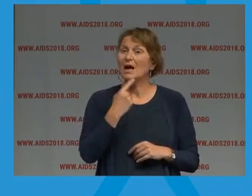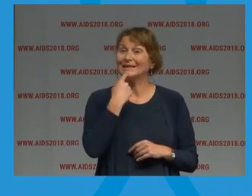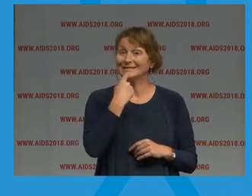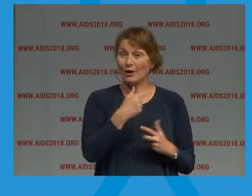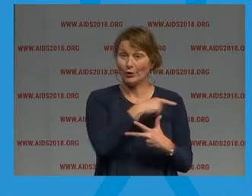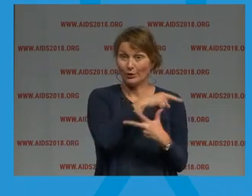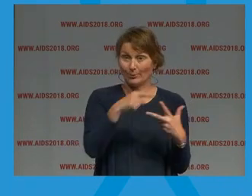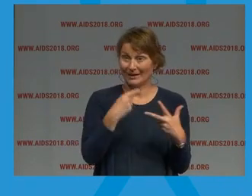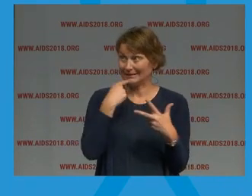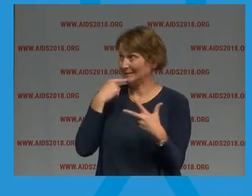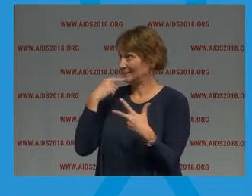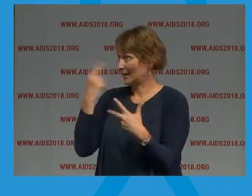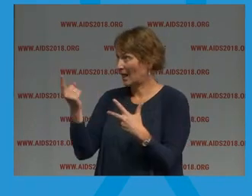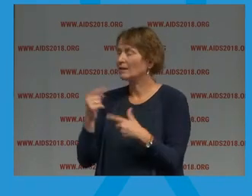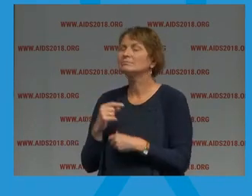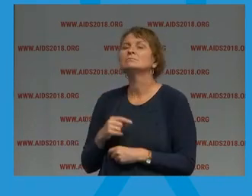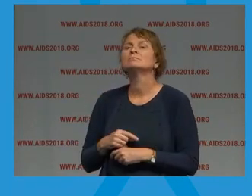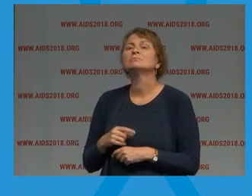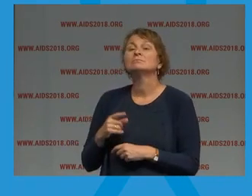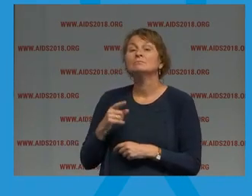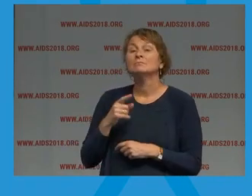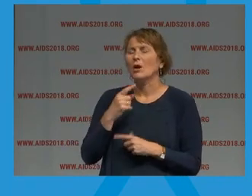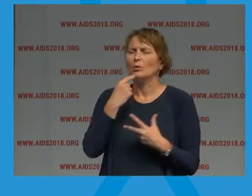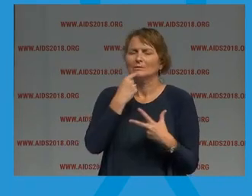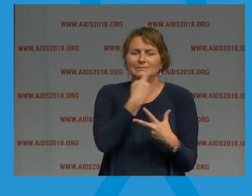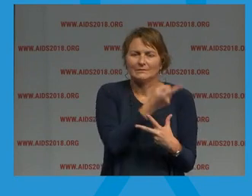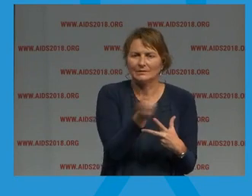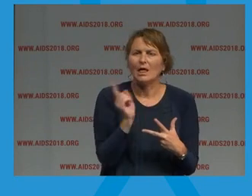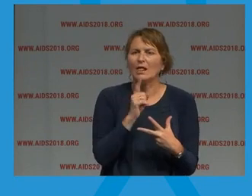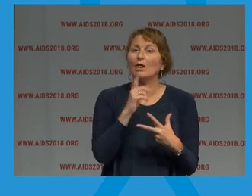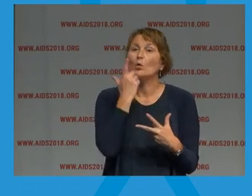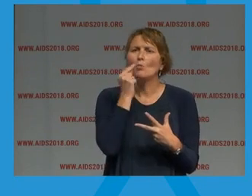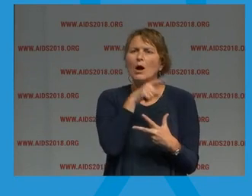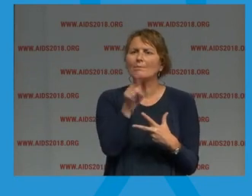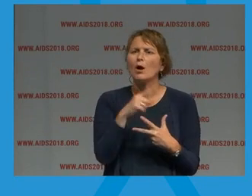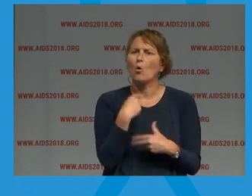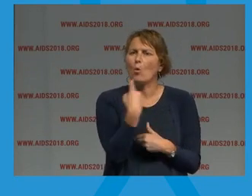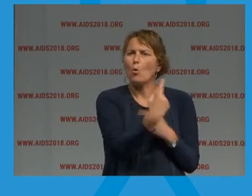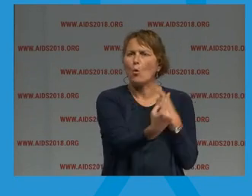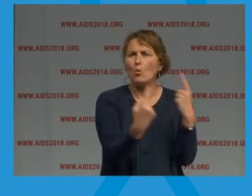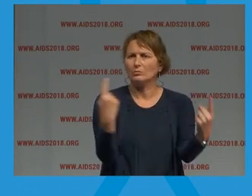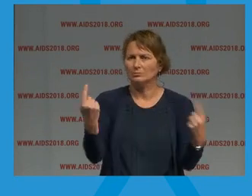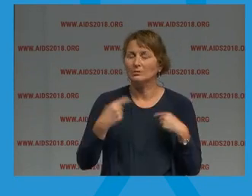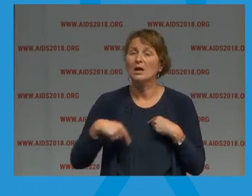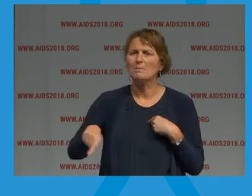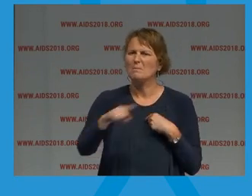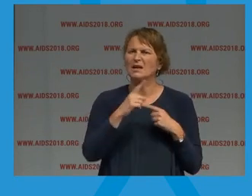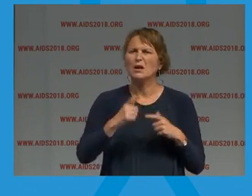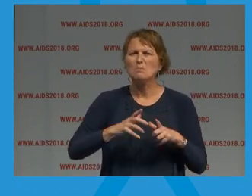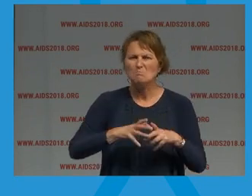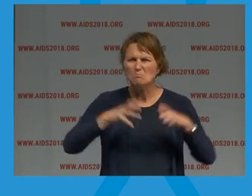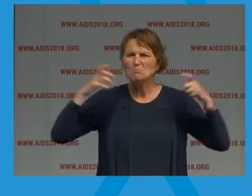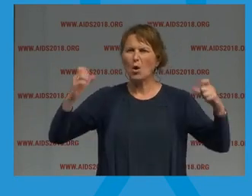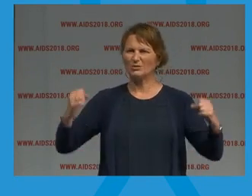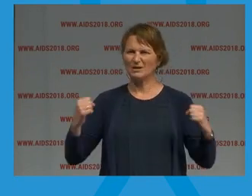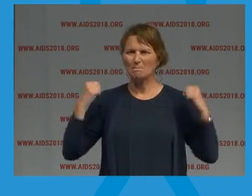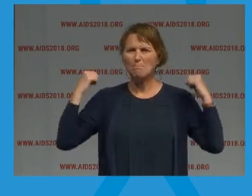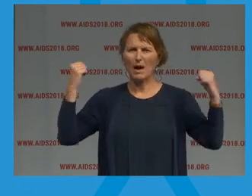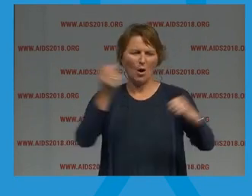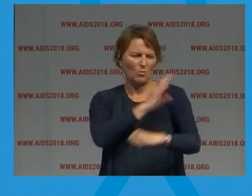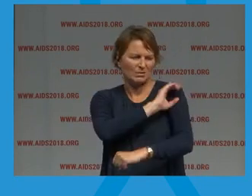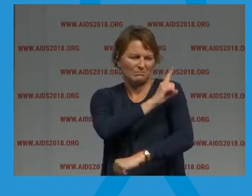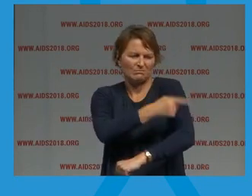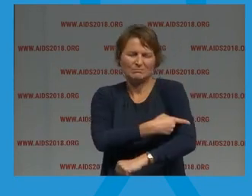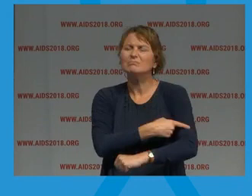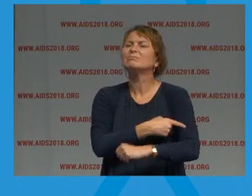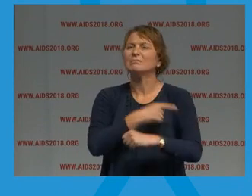alone. The second is that they are the most powerful generation of active women that have ever walked the face of